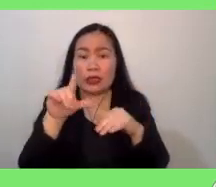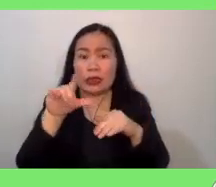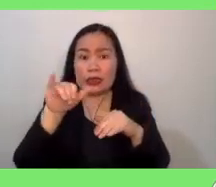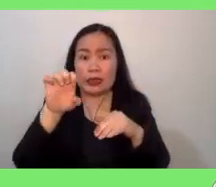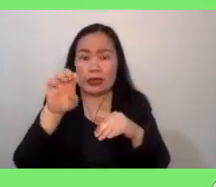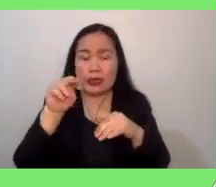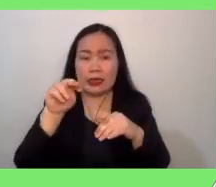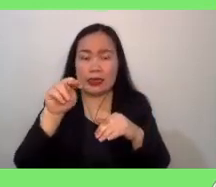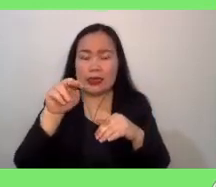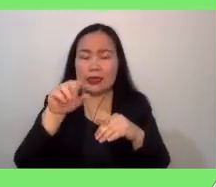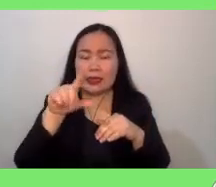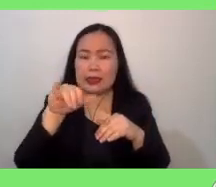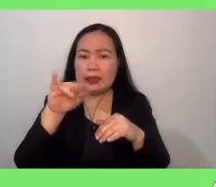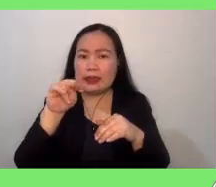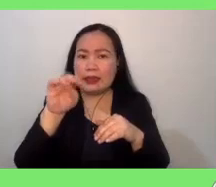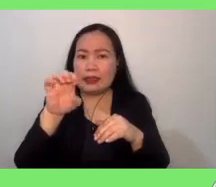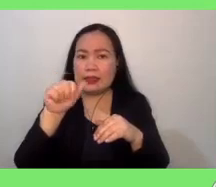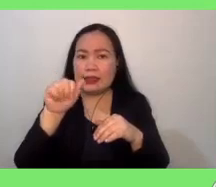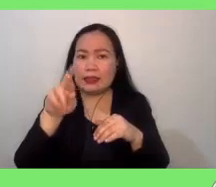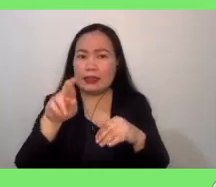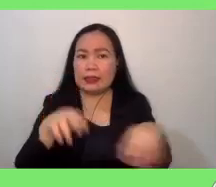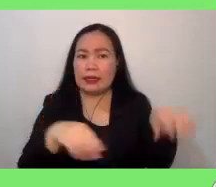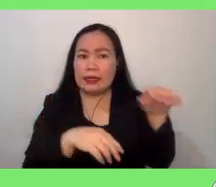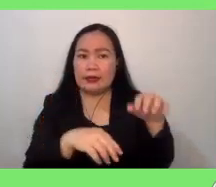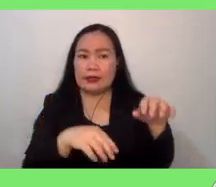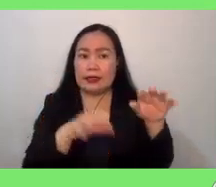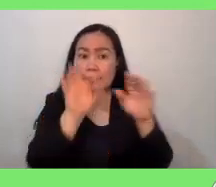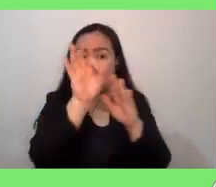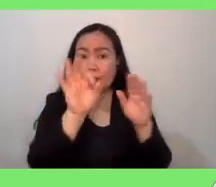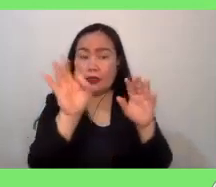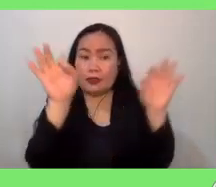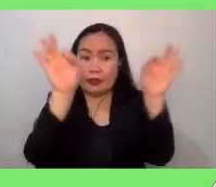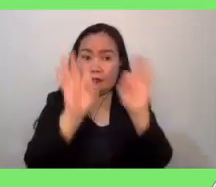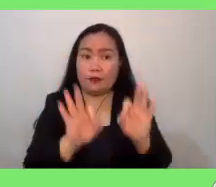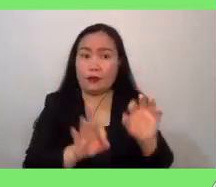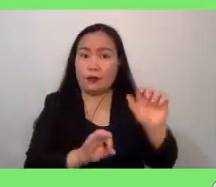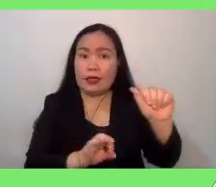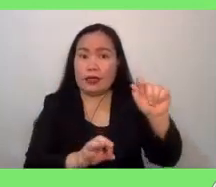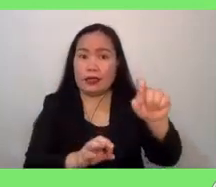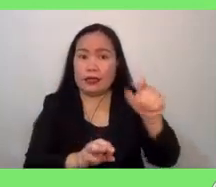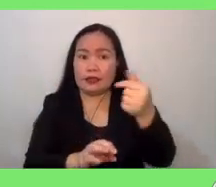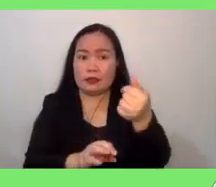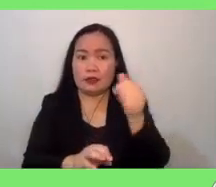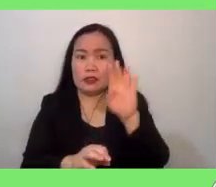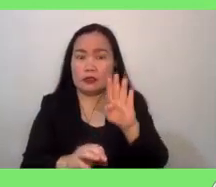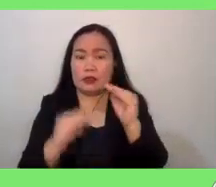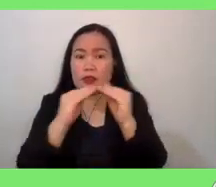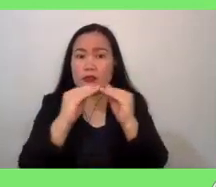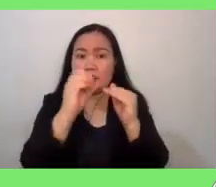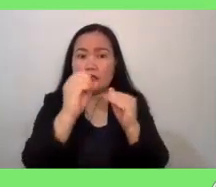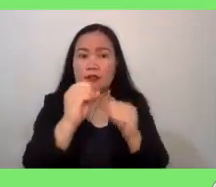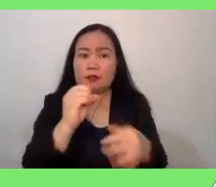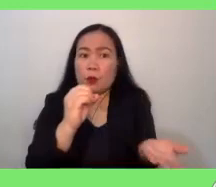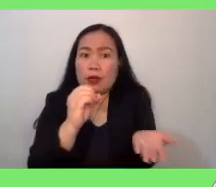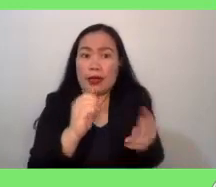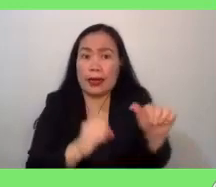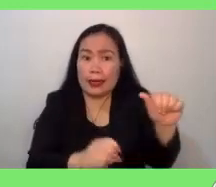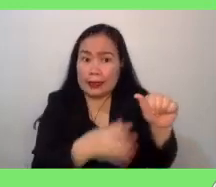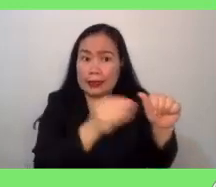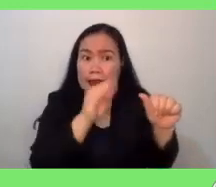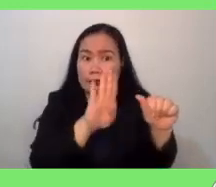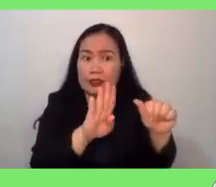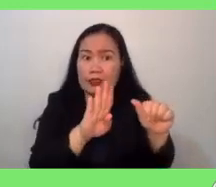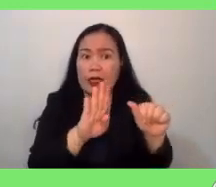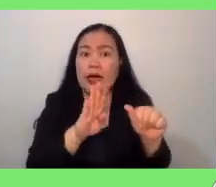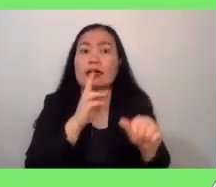equation. Okay? This is in the form of ax plus b is equal to 0, where a and b are real numbers, and your a